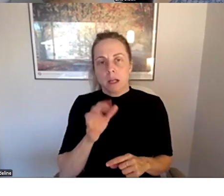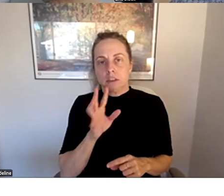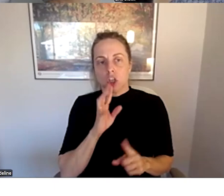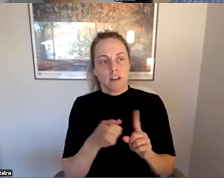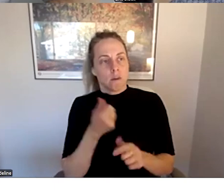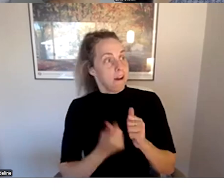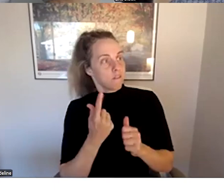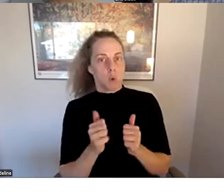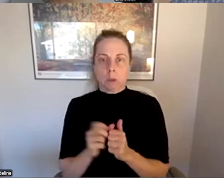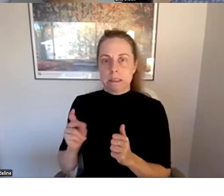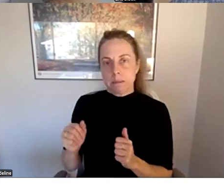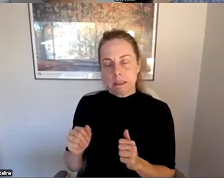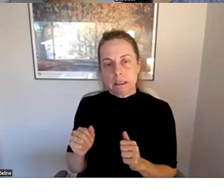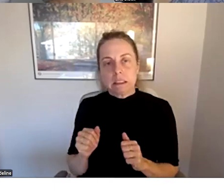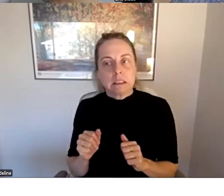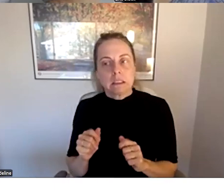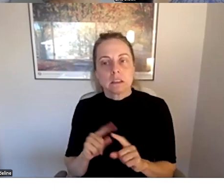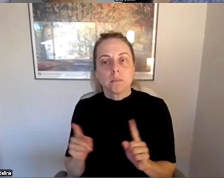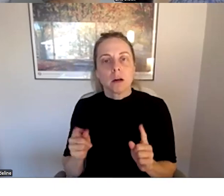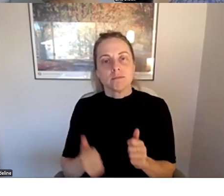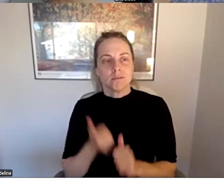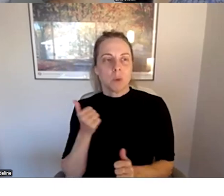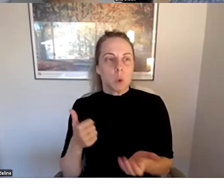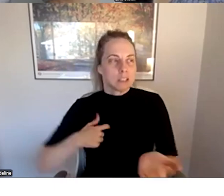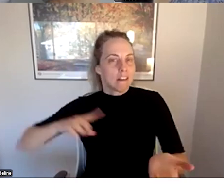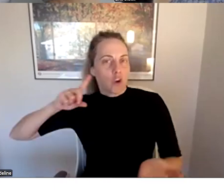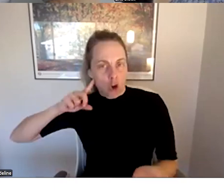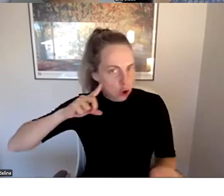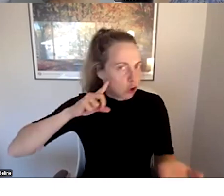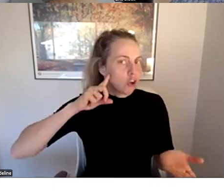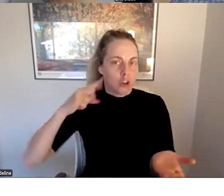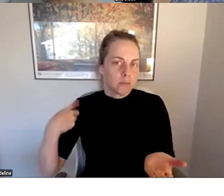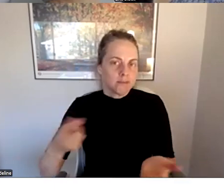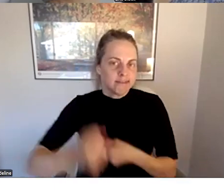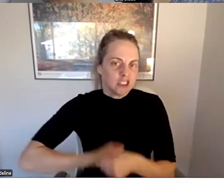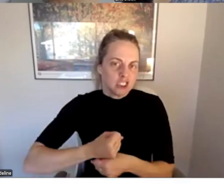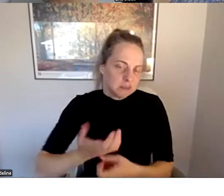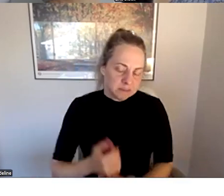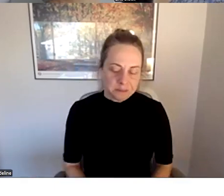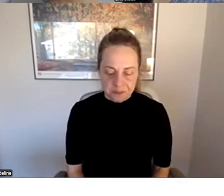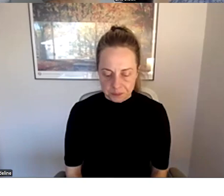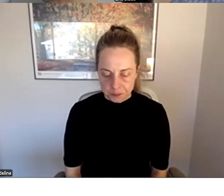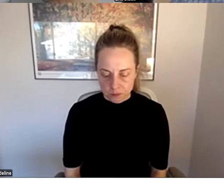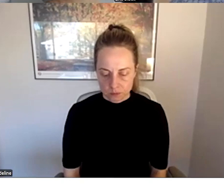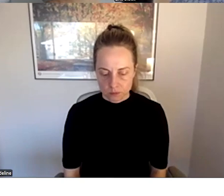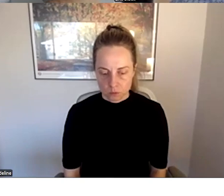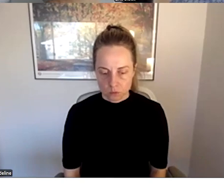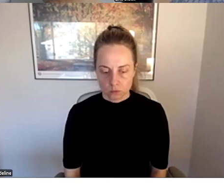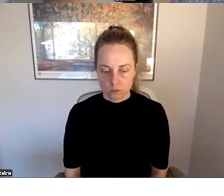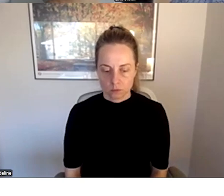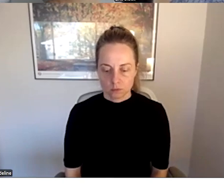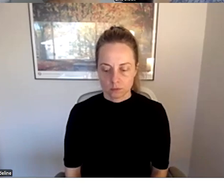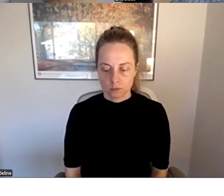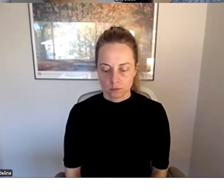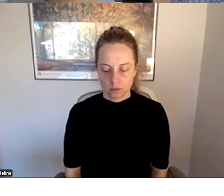with a disability. Just collectively, this is what I've heard throughout the years. So, thank you, Meredith.